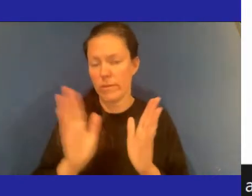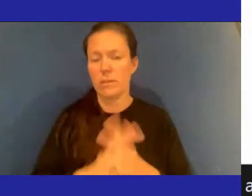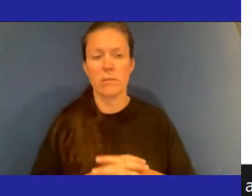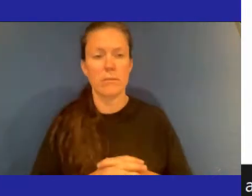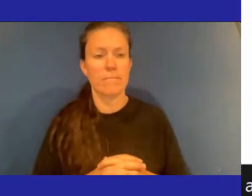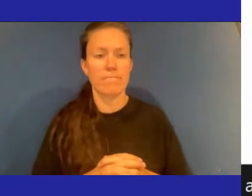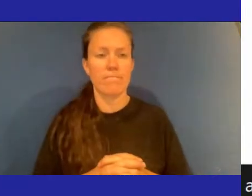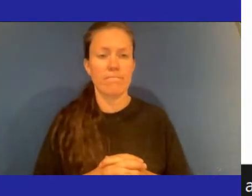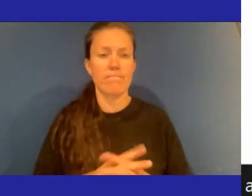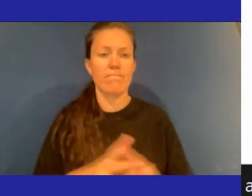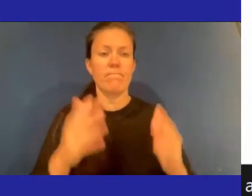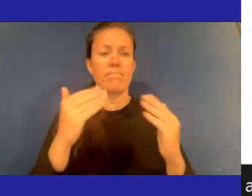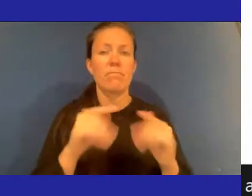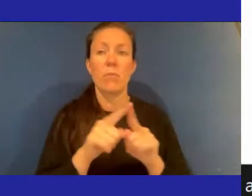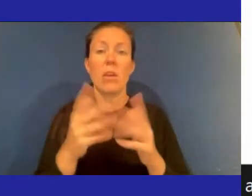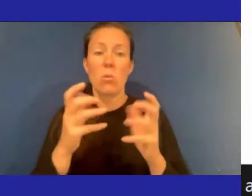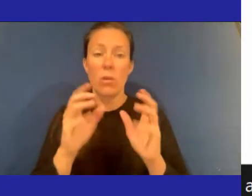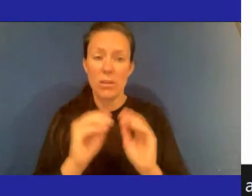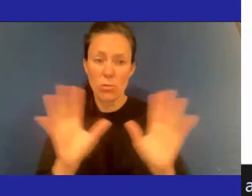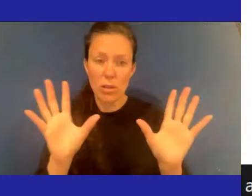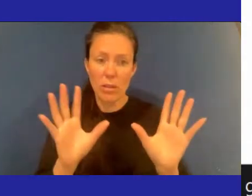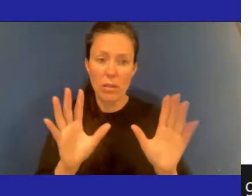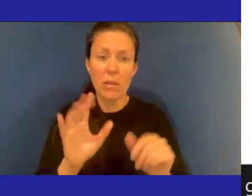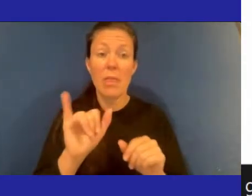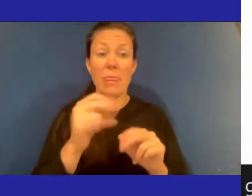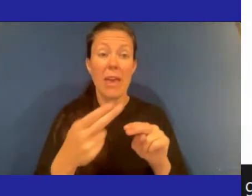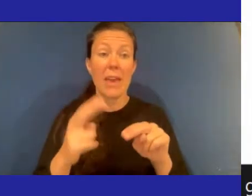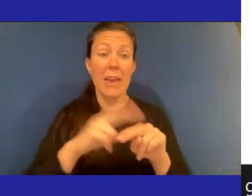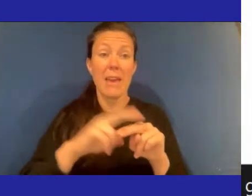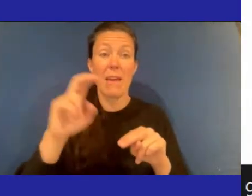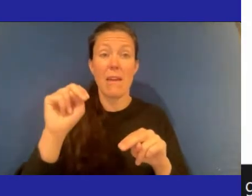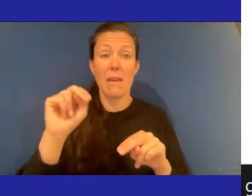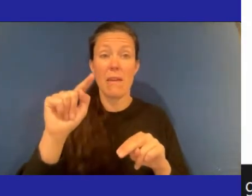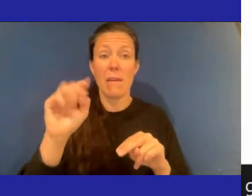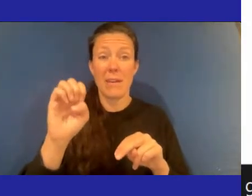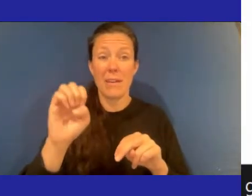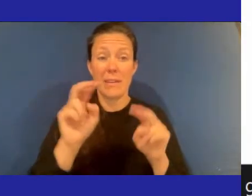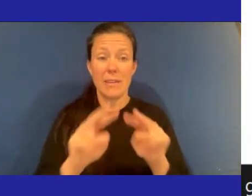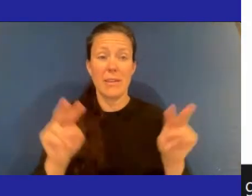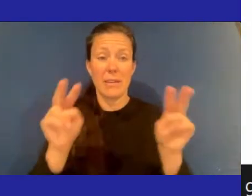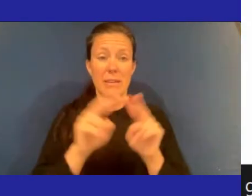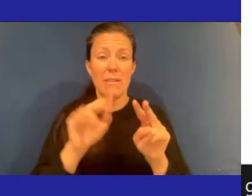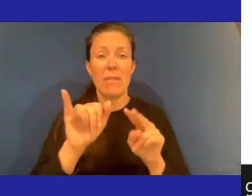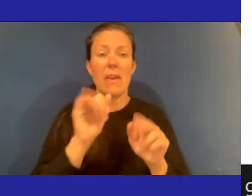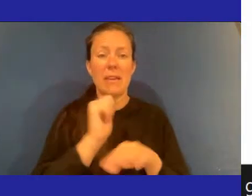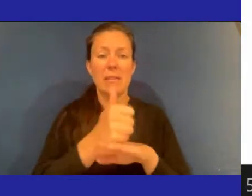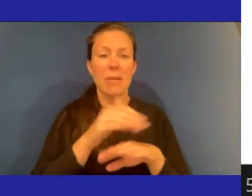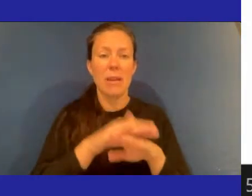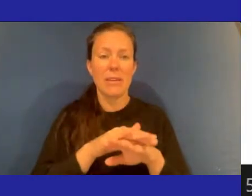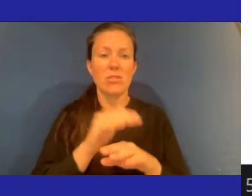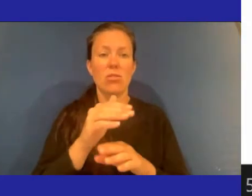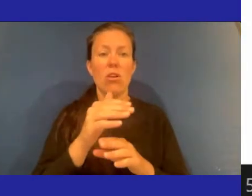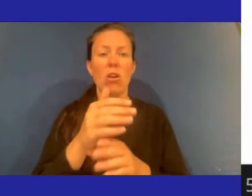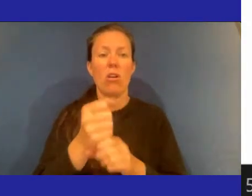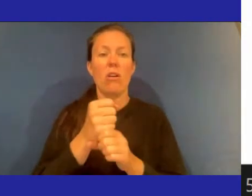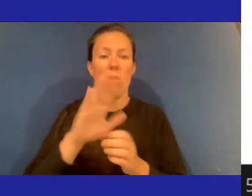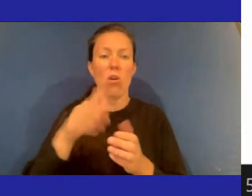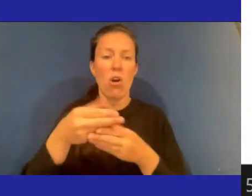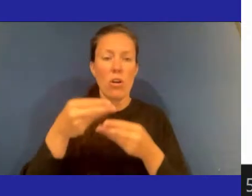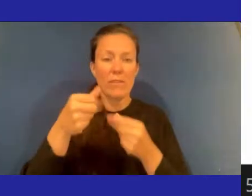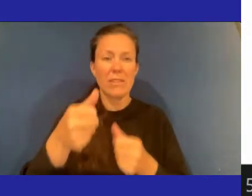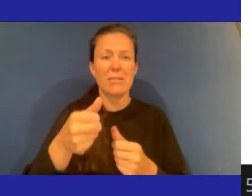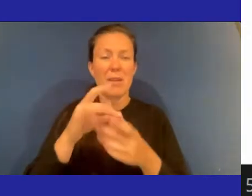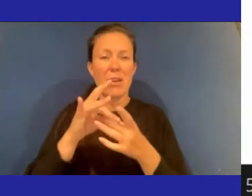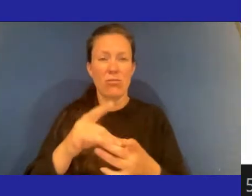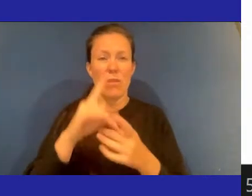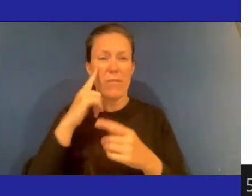And also would like to clarify that the increased NTE value for this new procurement is due to the aggregation of all spend associated with the scope of work